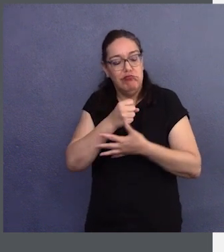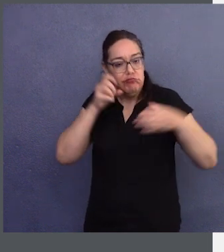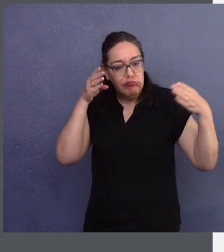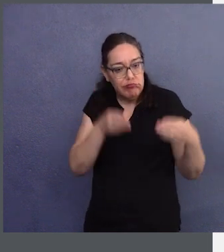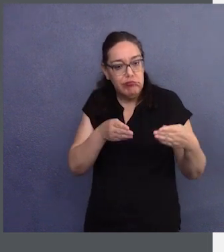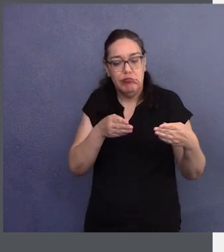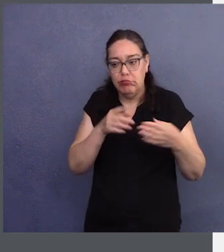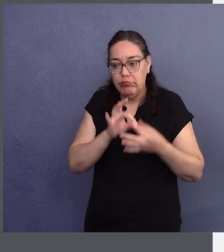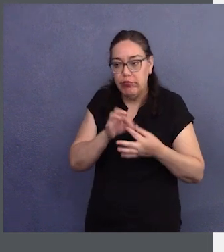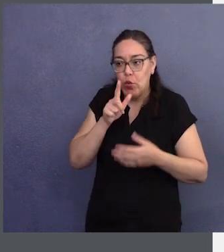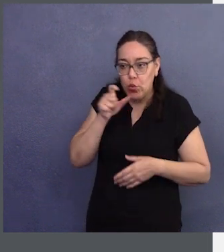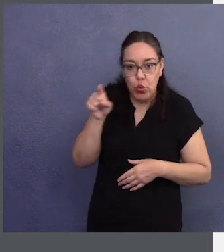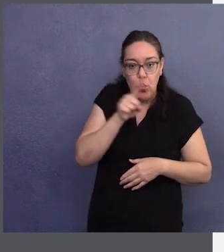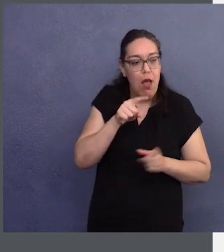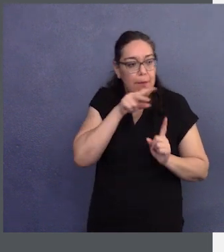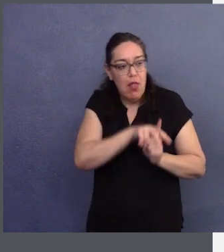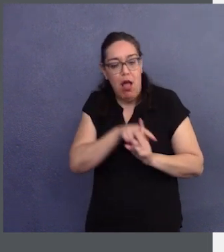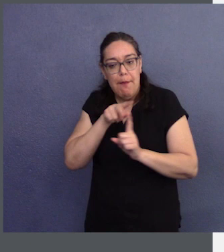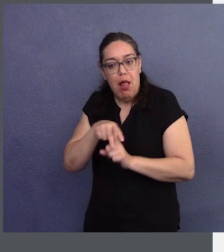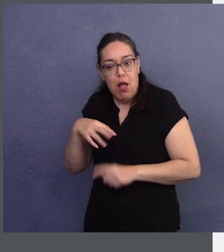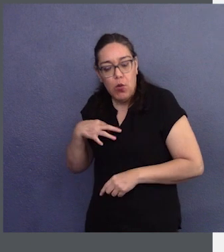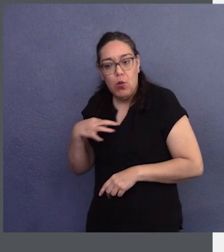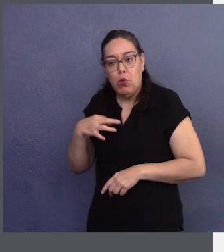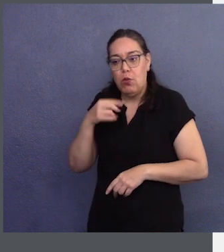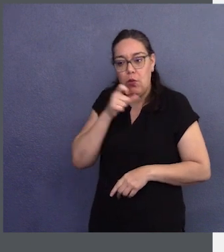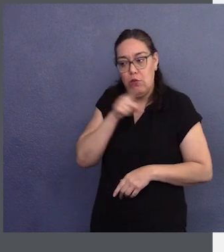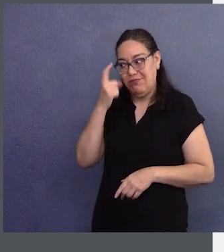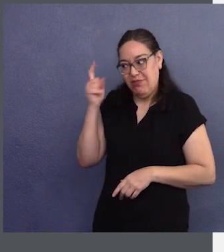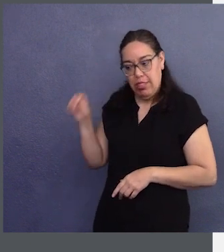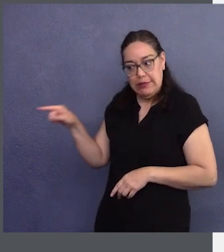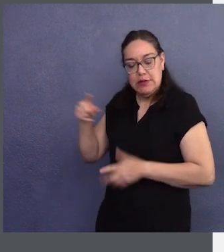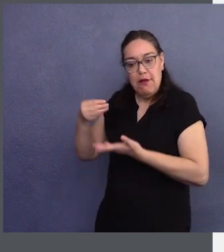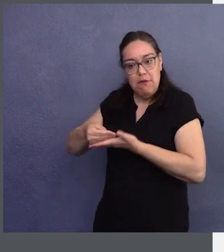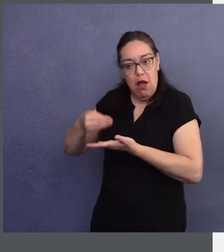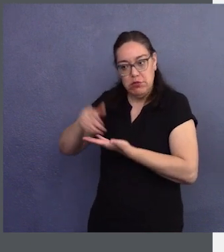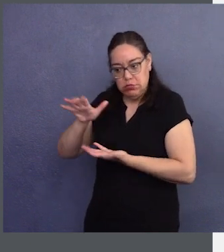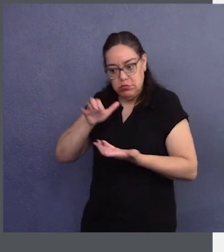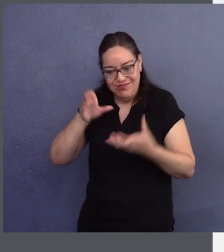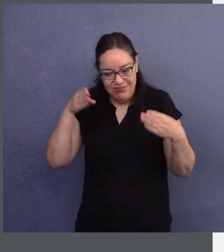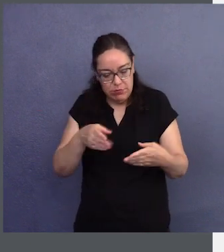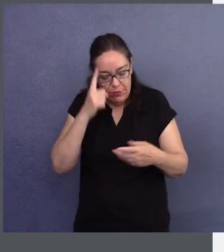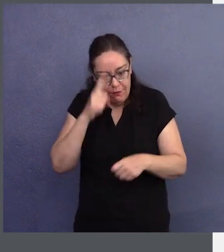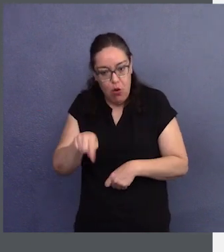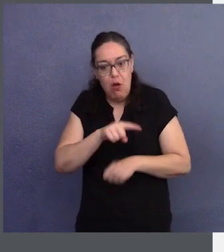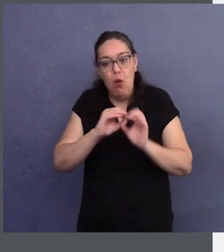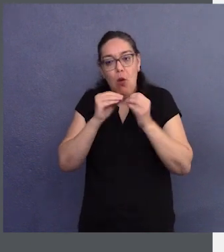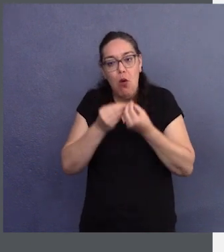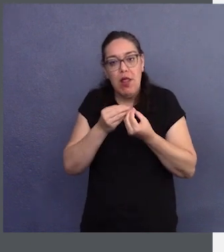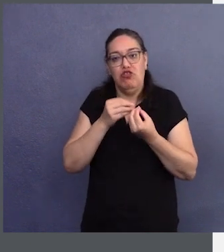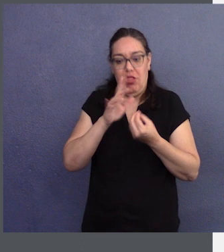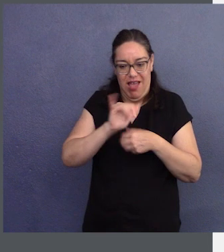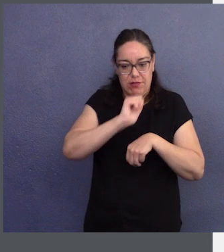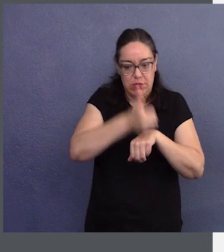applying, and that these funds are designated for organizations that are located and